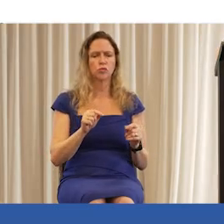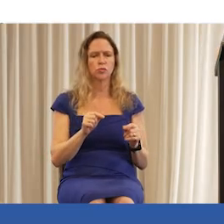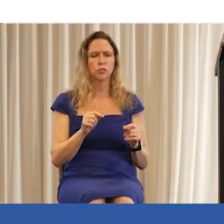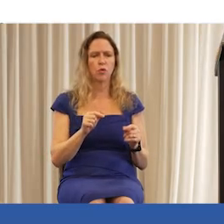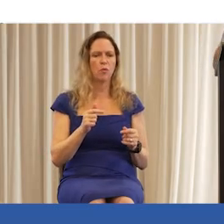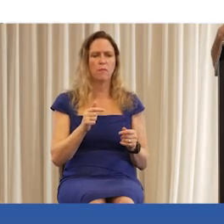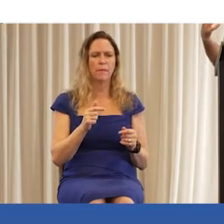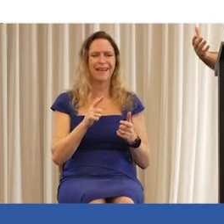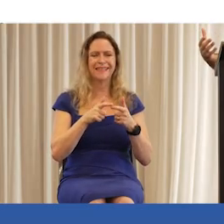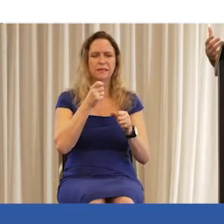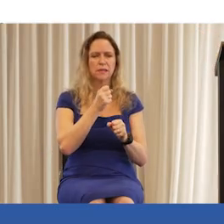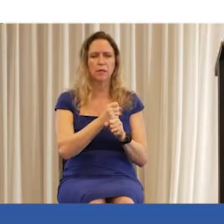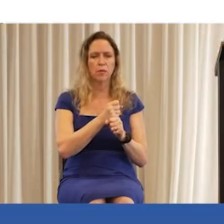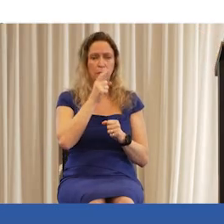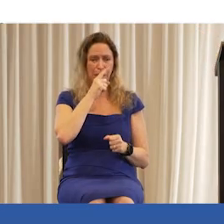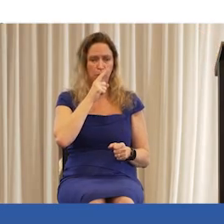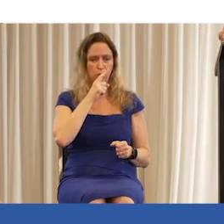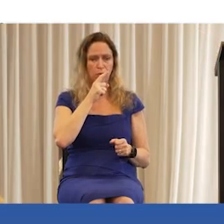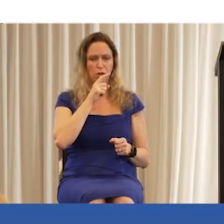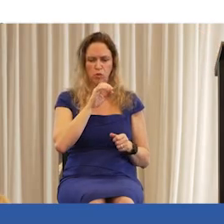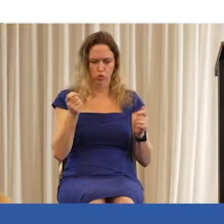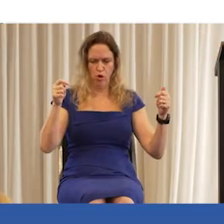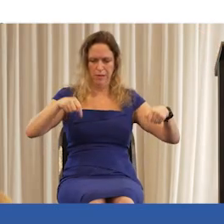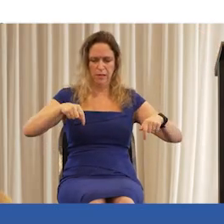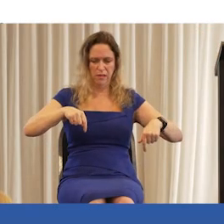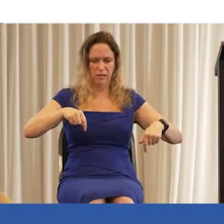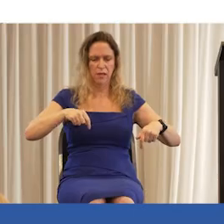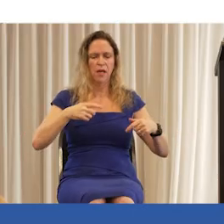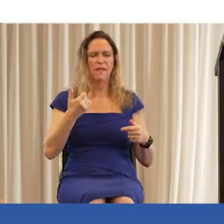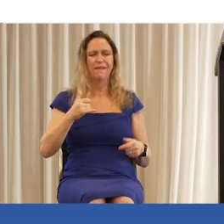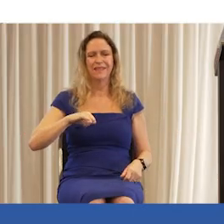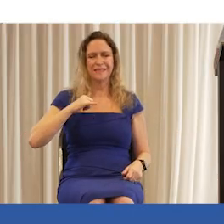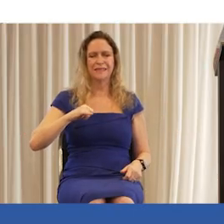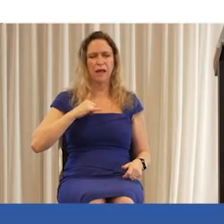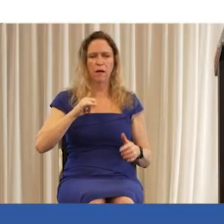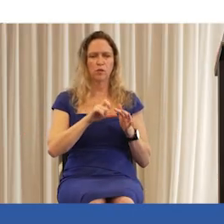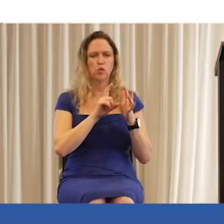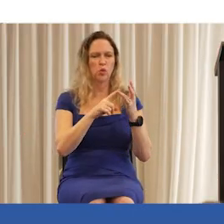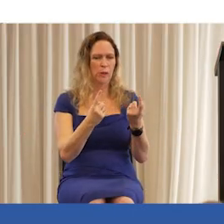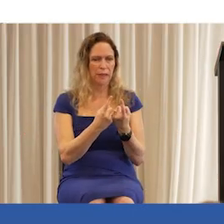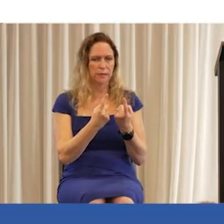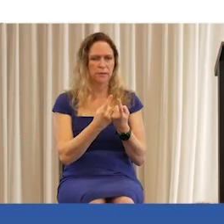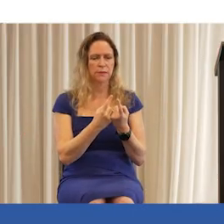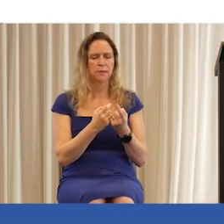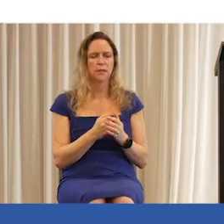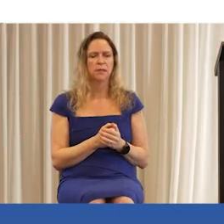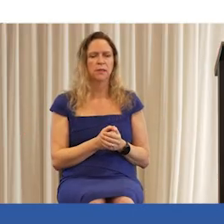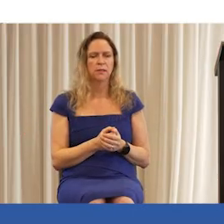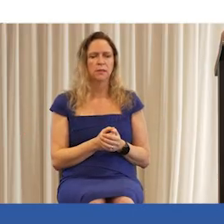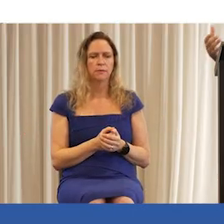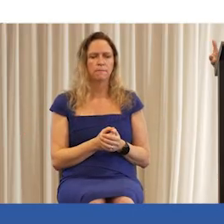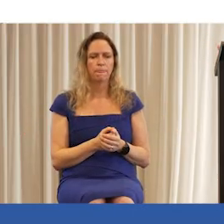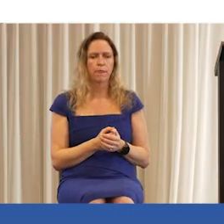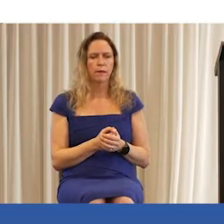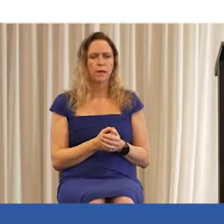room start with the answer. They recruit people to implement that answer. And then there's